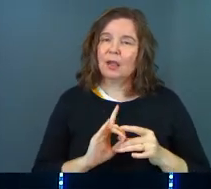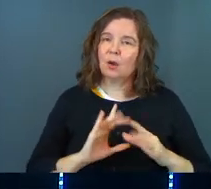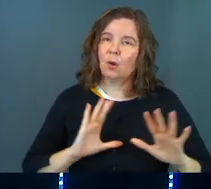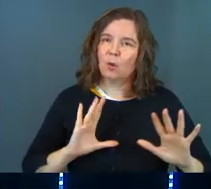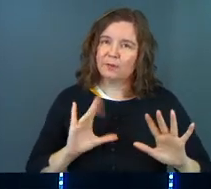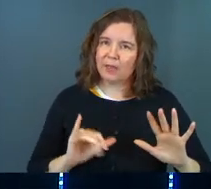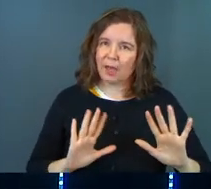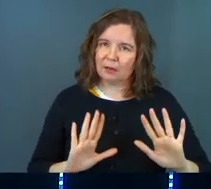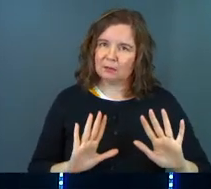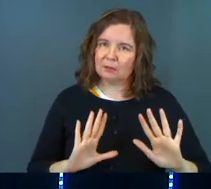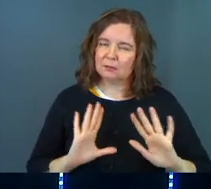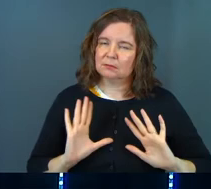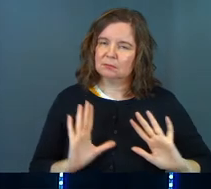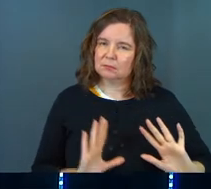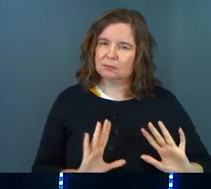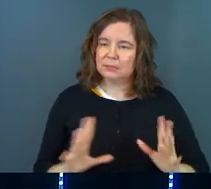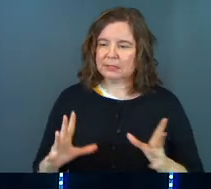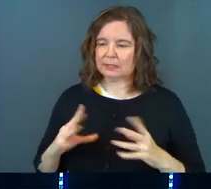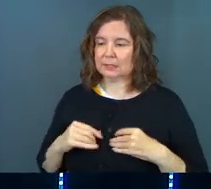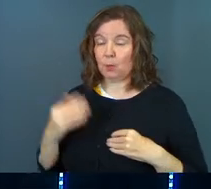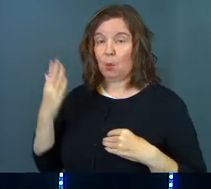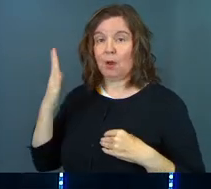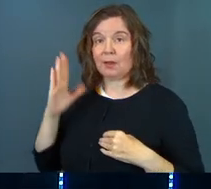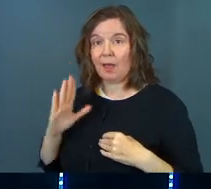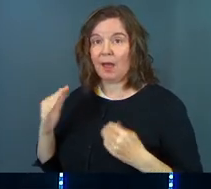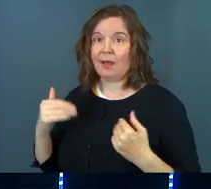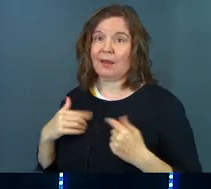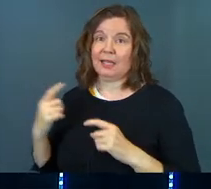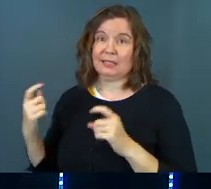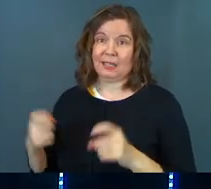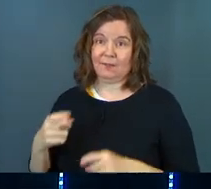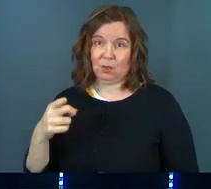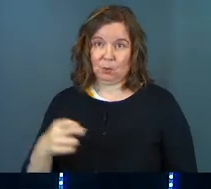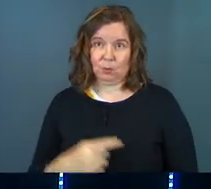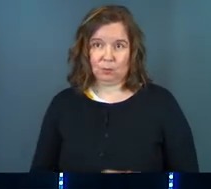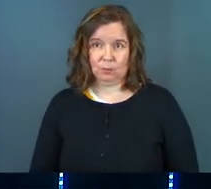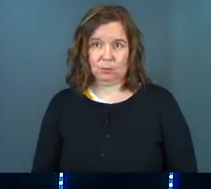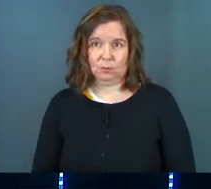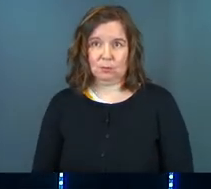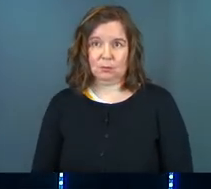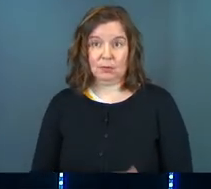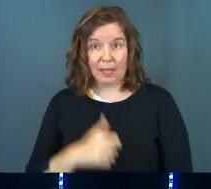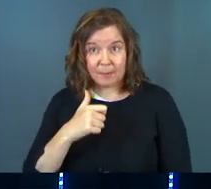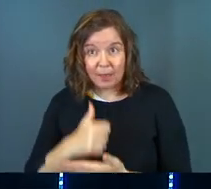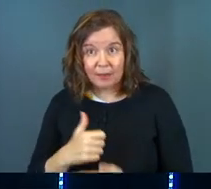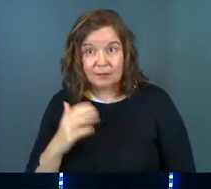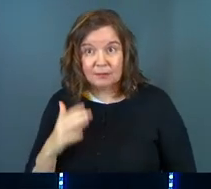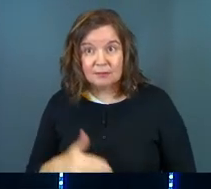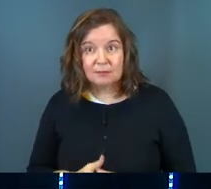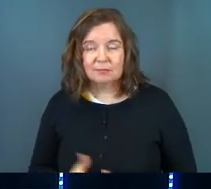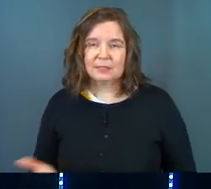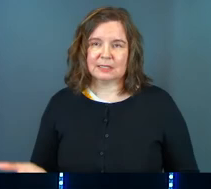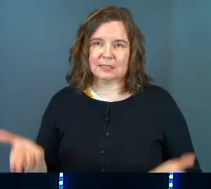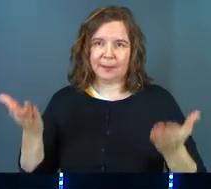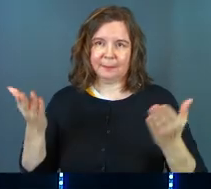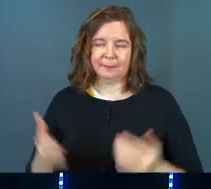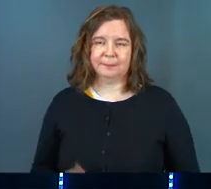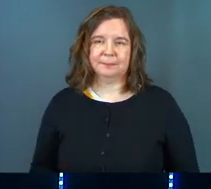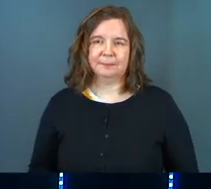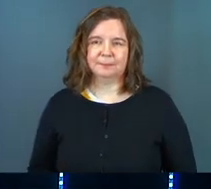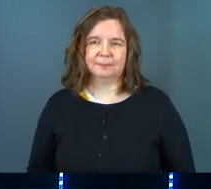Let go of that. Embrace what God has given you. Amen? Would you guys